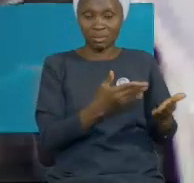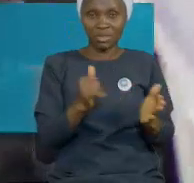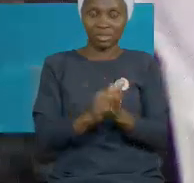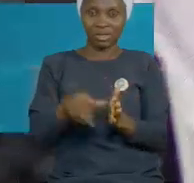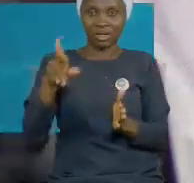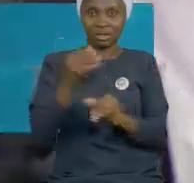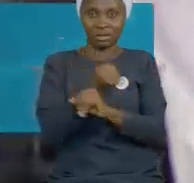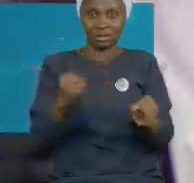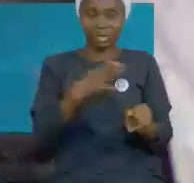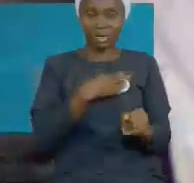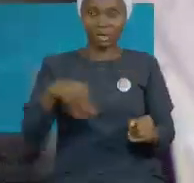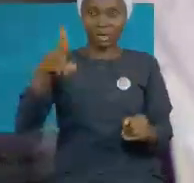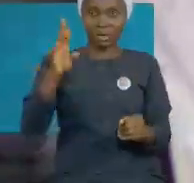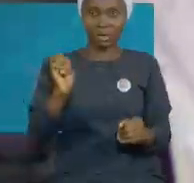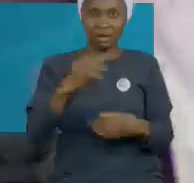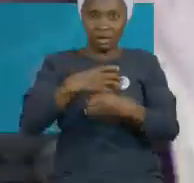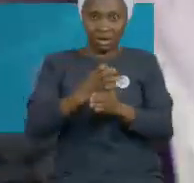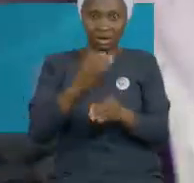lives.